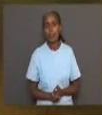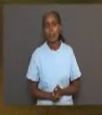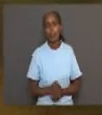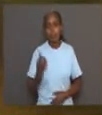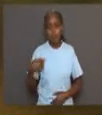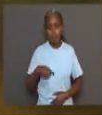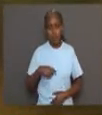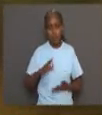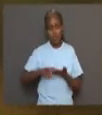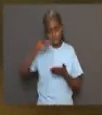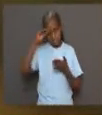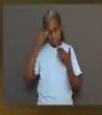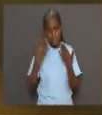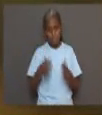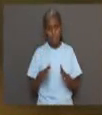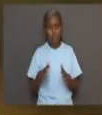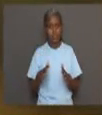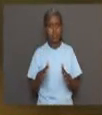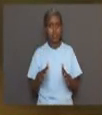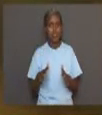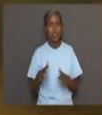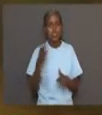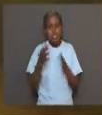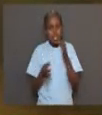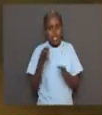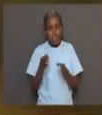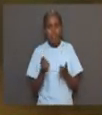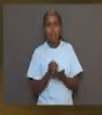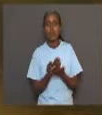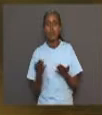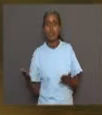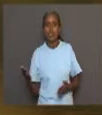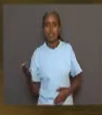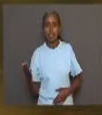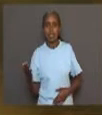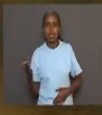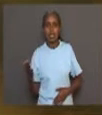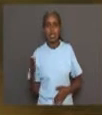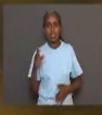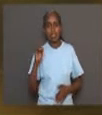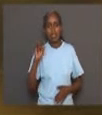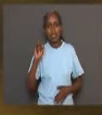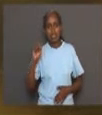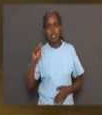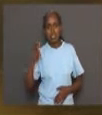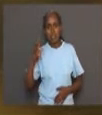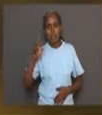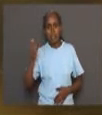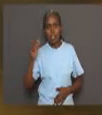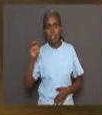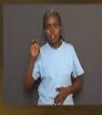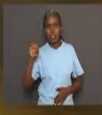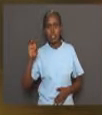As we have learned already, if a particle is displaced from one